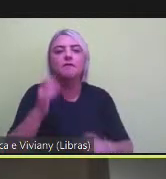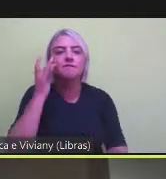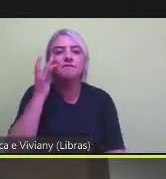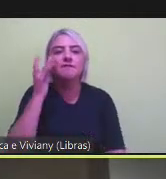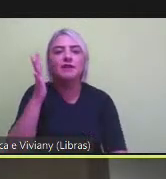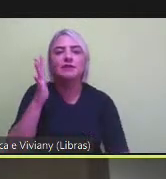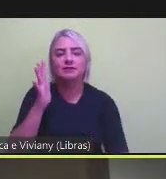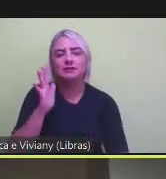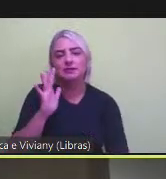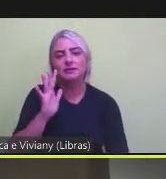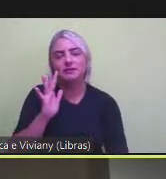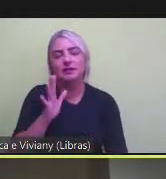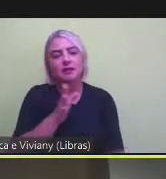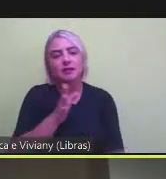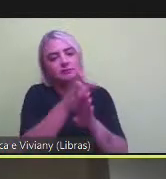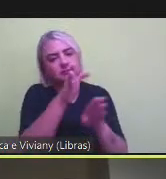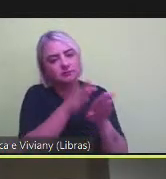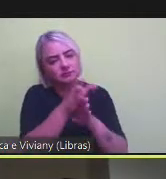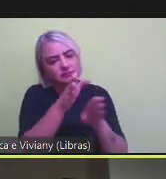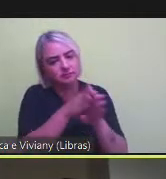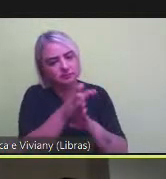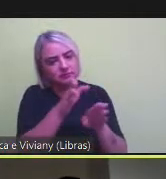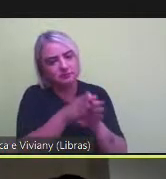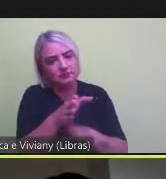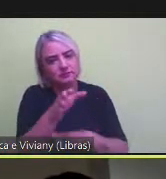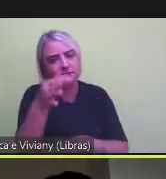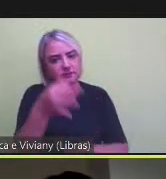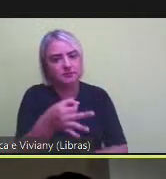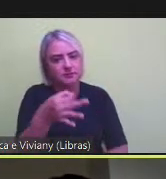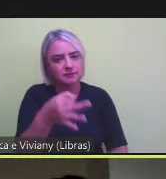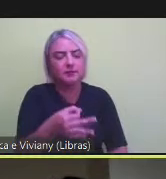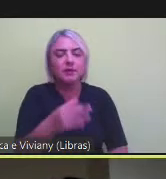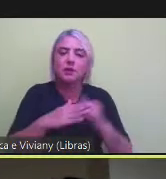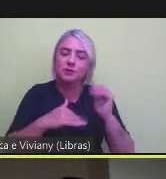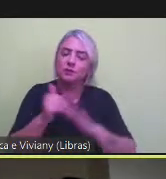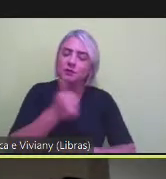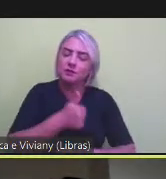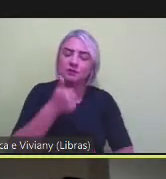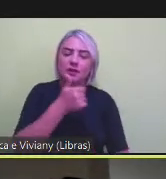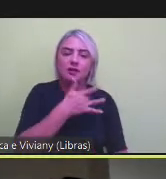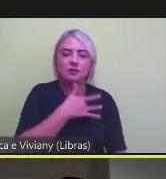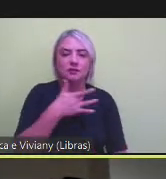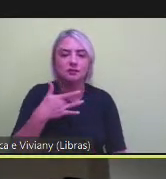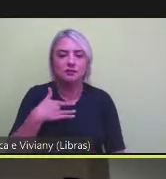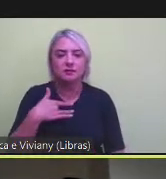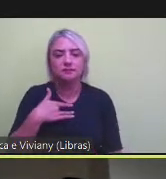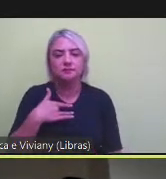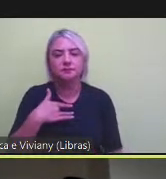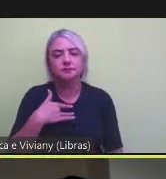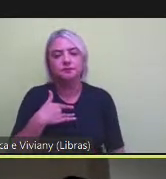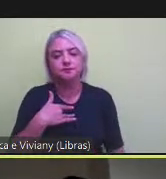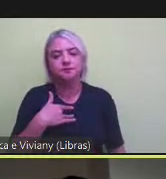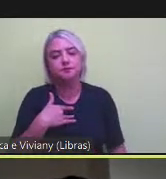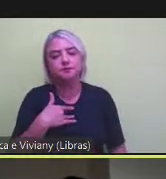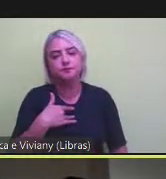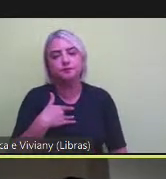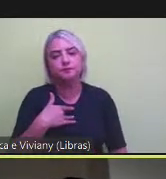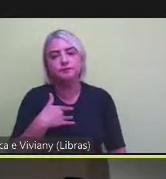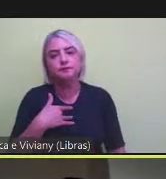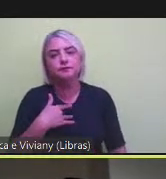will make it easier to do the counseling that the health professionals.